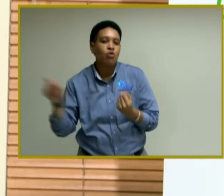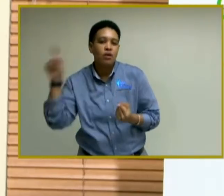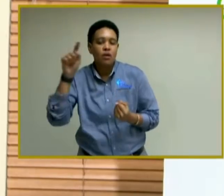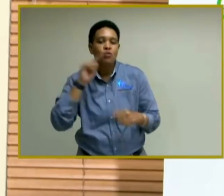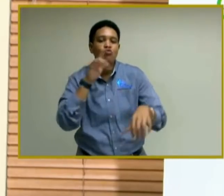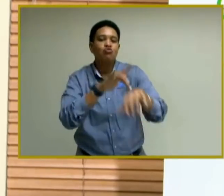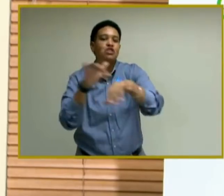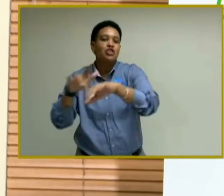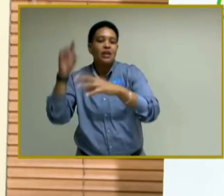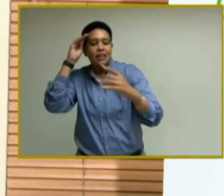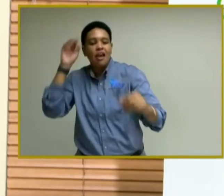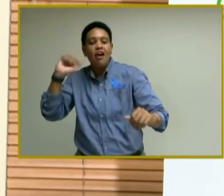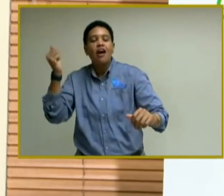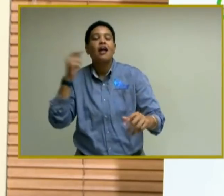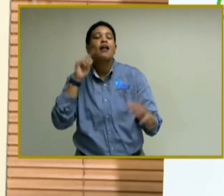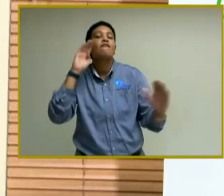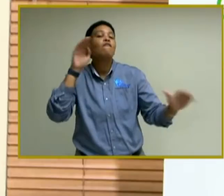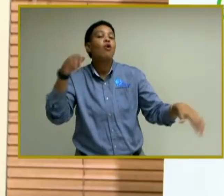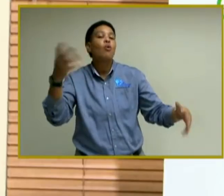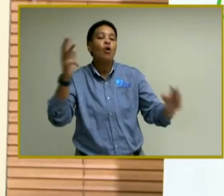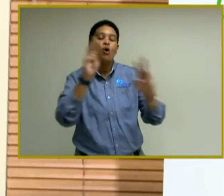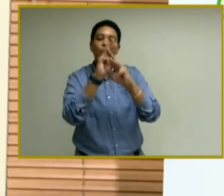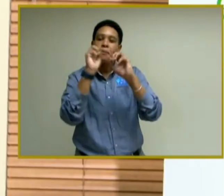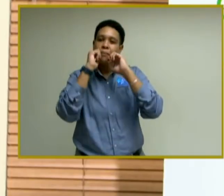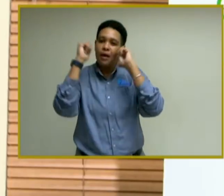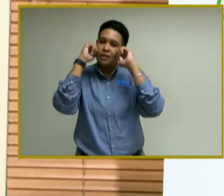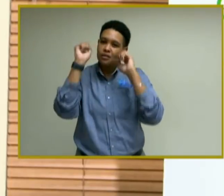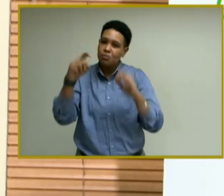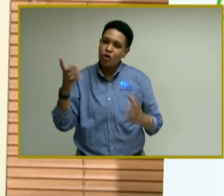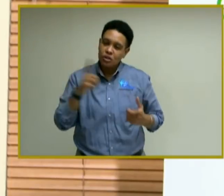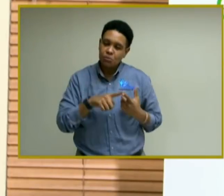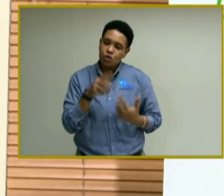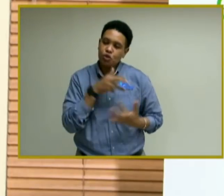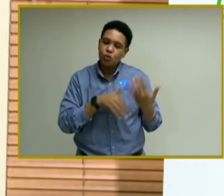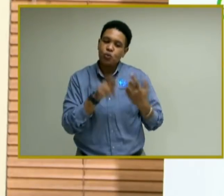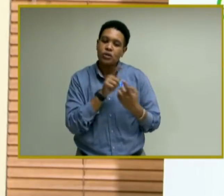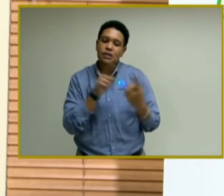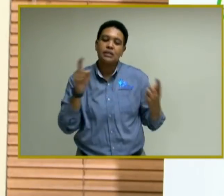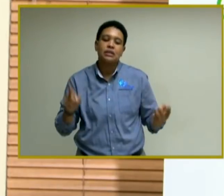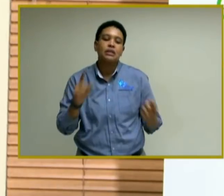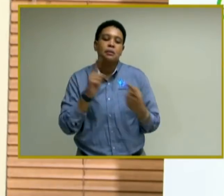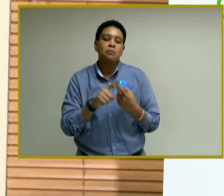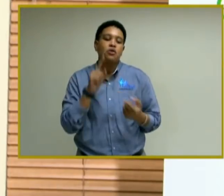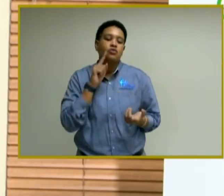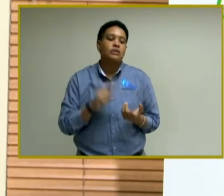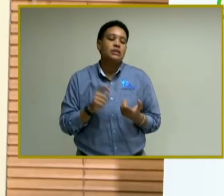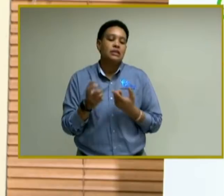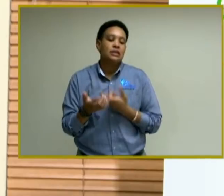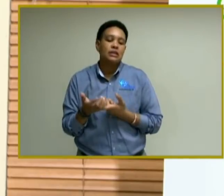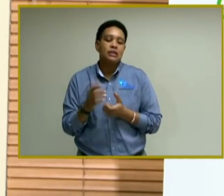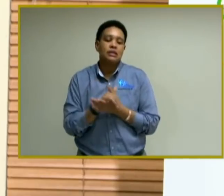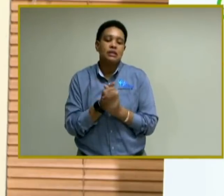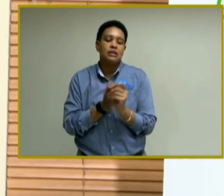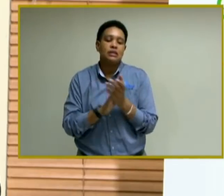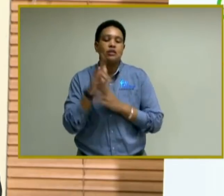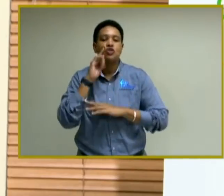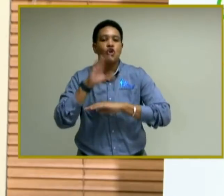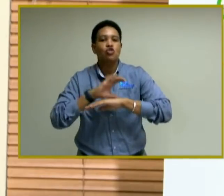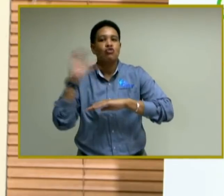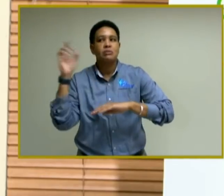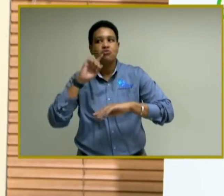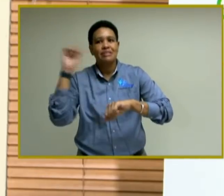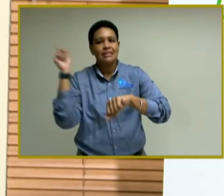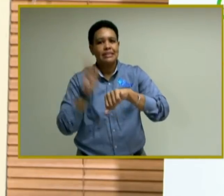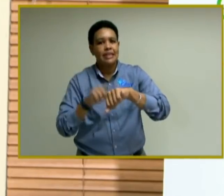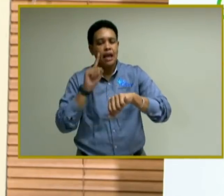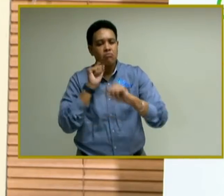let's focus on the wearing of a mask and the social distancing and the sanitizing. So Christmas is indeed a